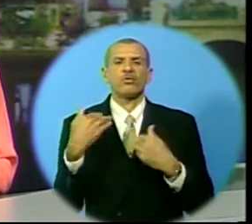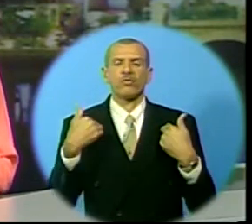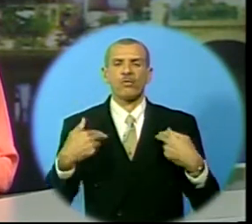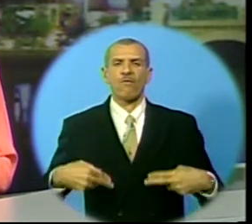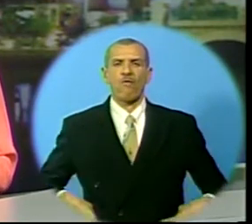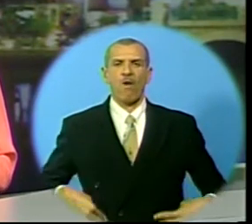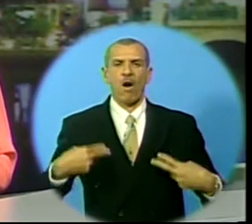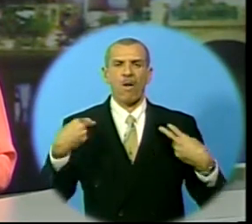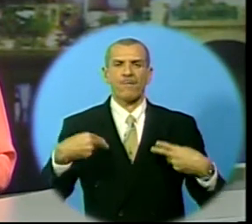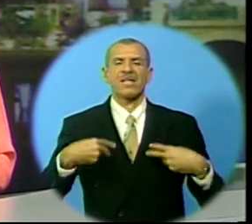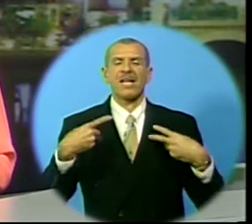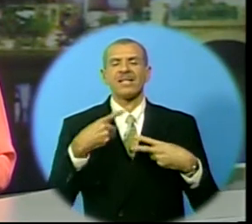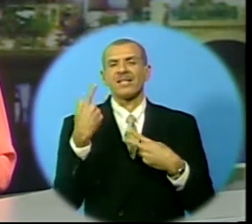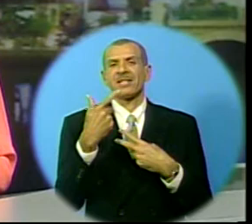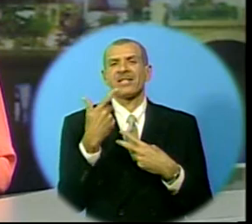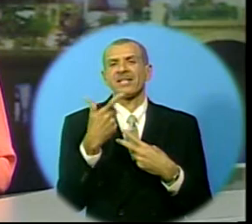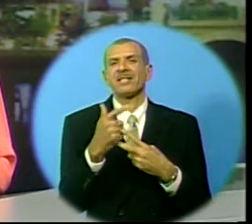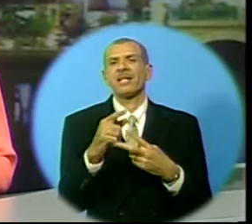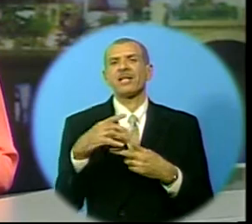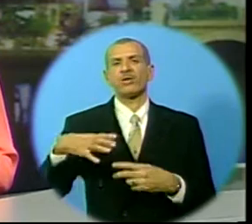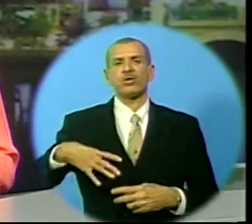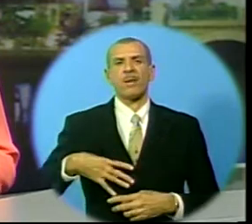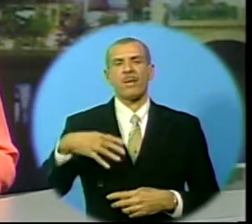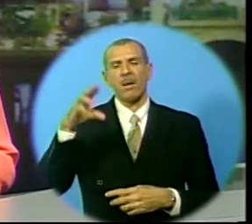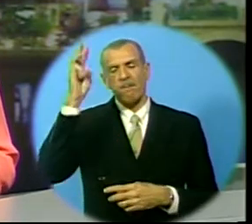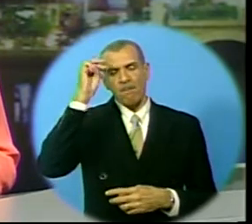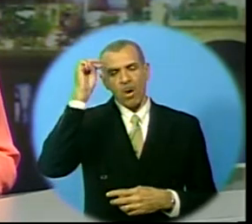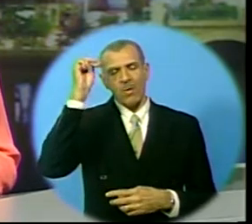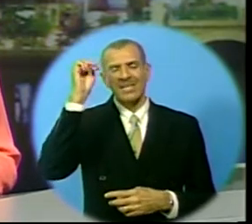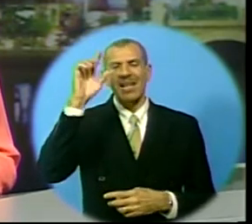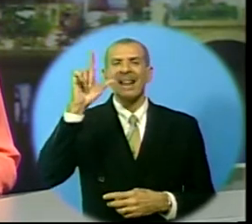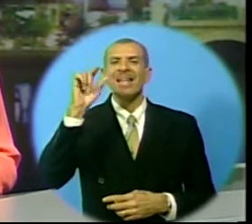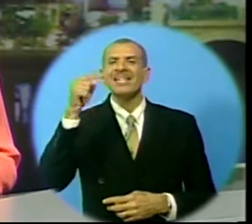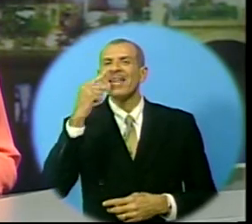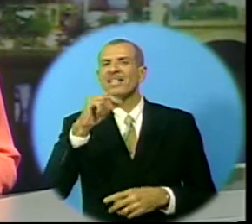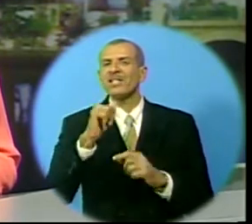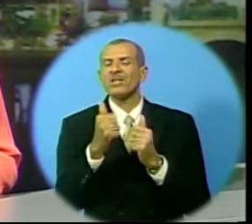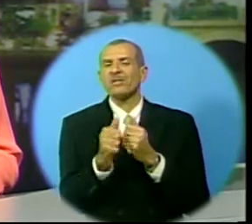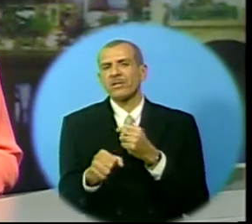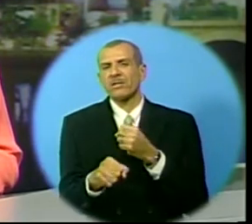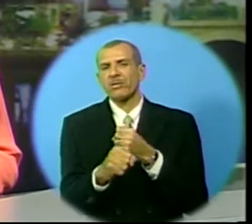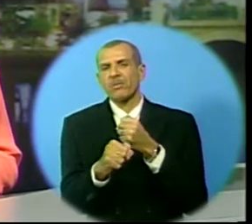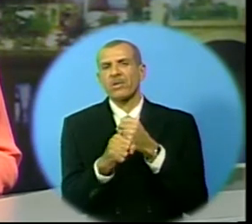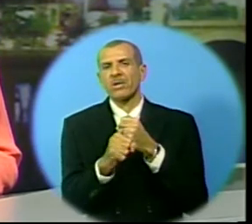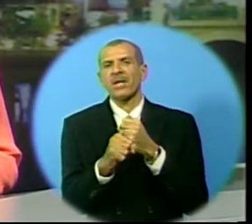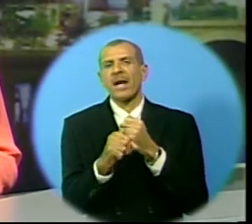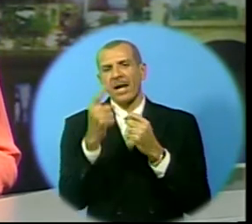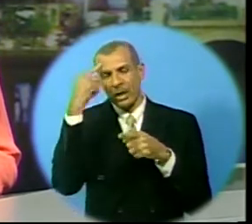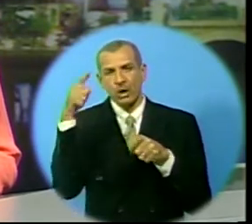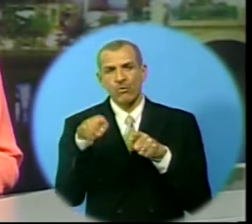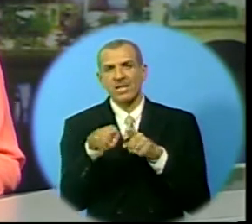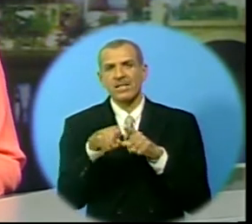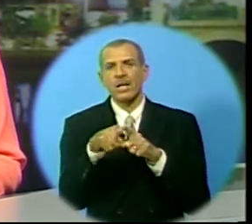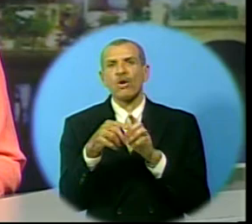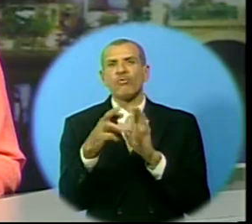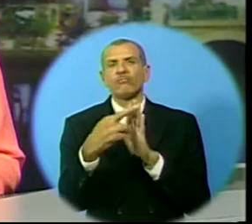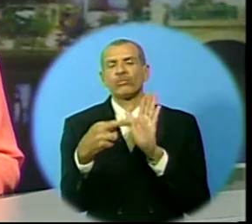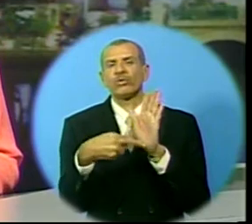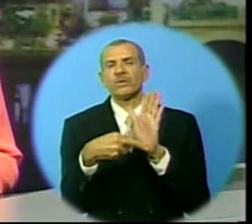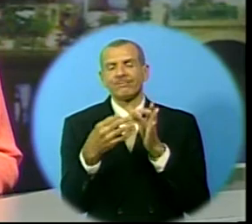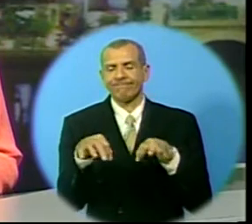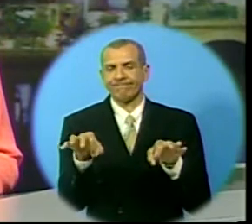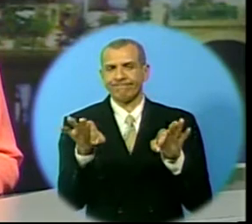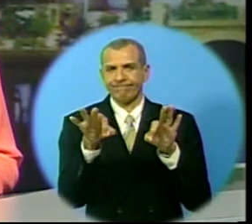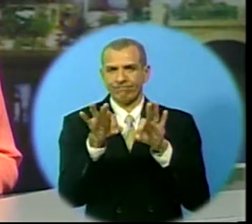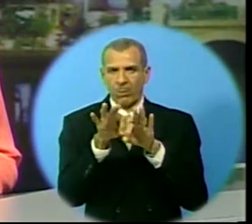uniforms. Its opposition interim chairman Maurice Lee says his association has supported and he agrees regulation is